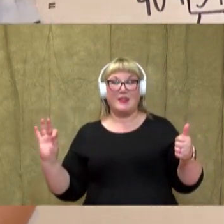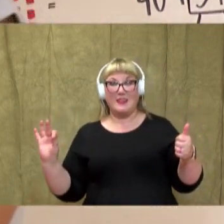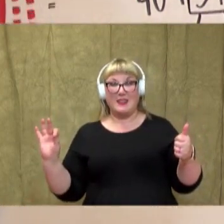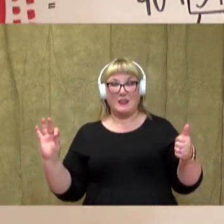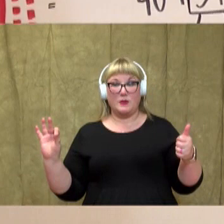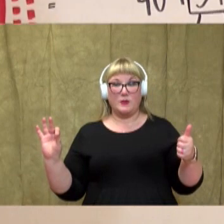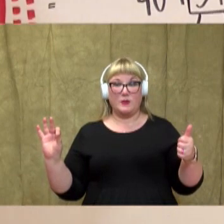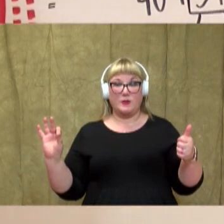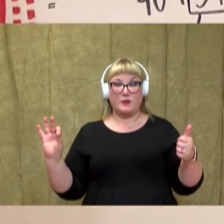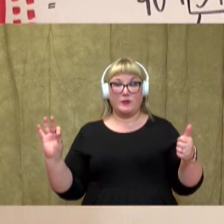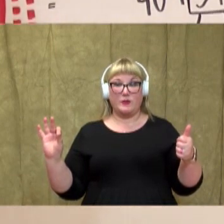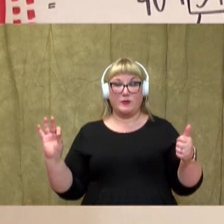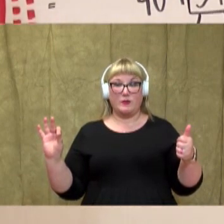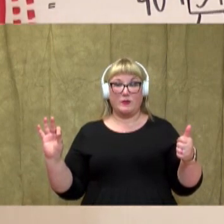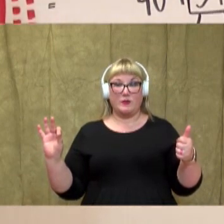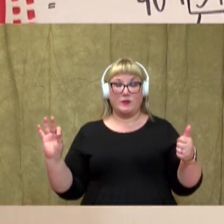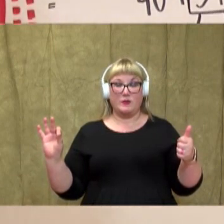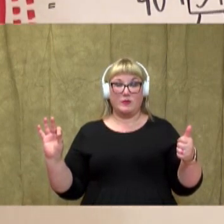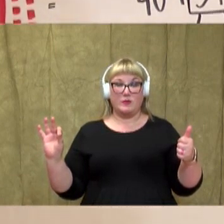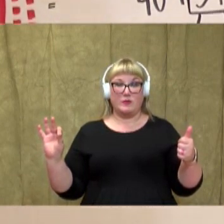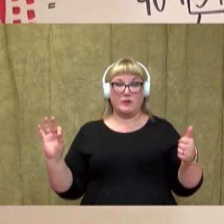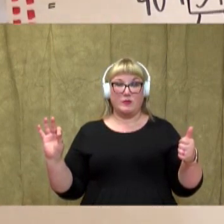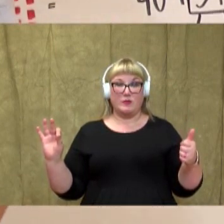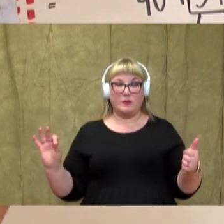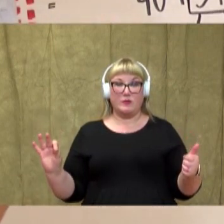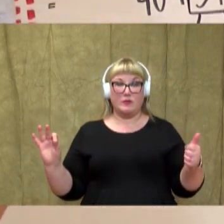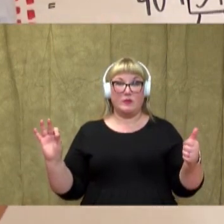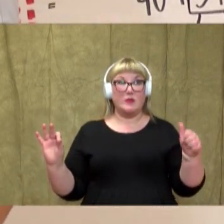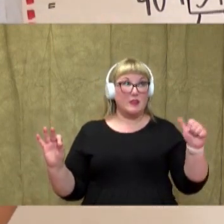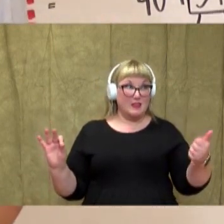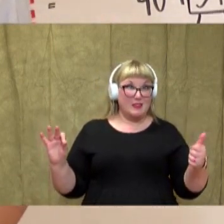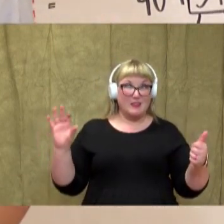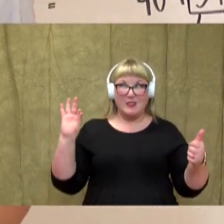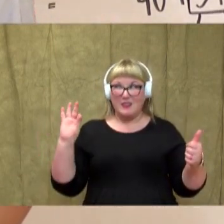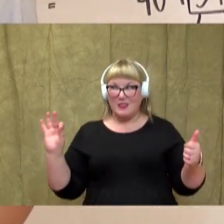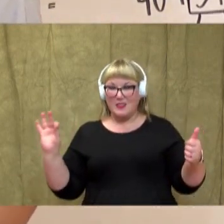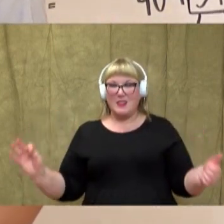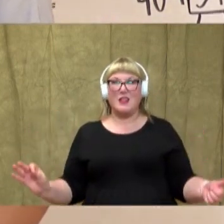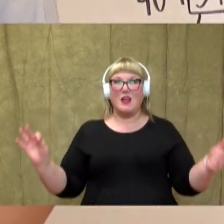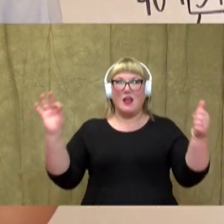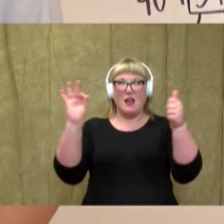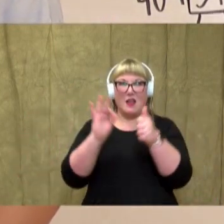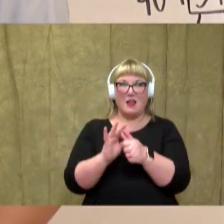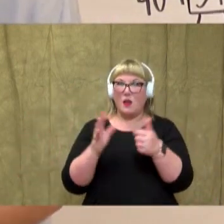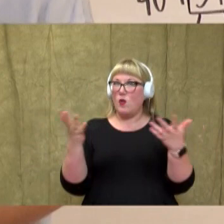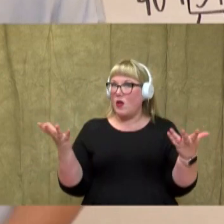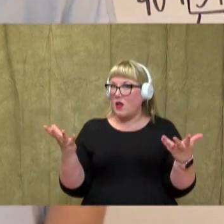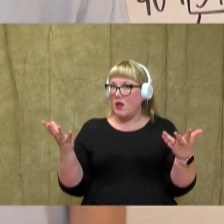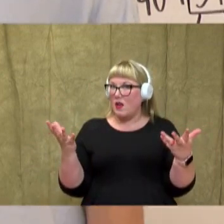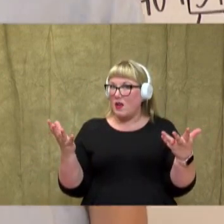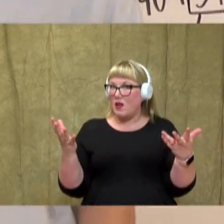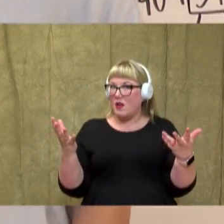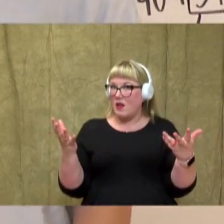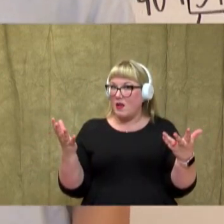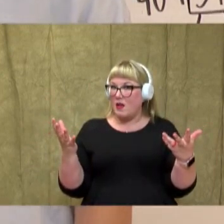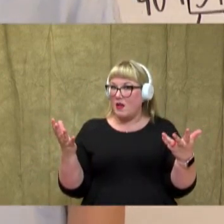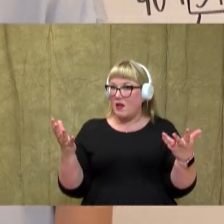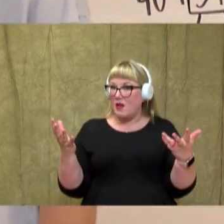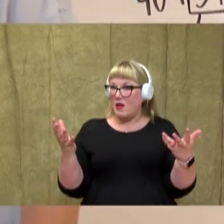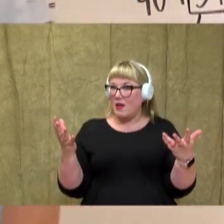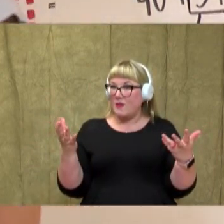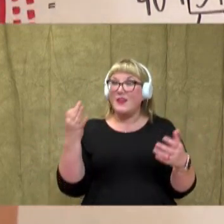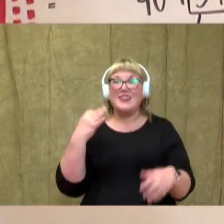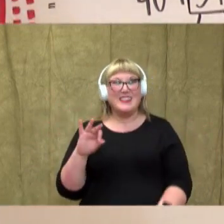9 for the 9 cubes. 10 plus 9 gives us the